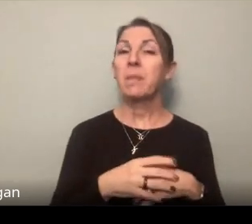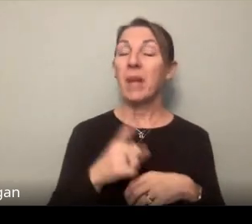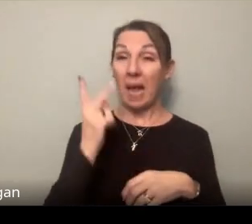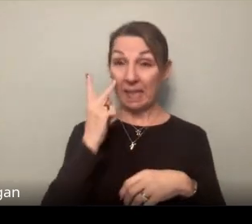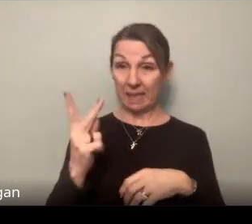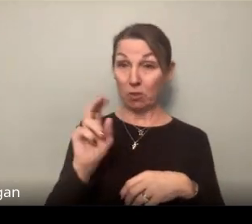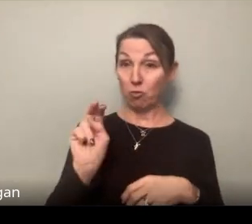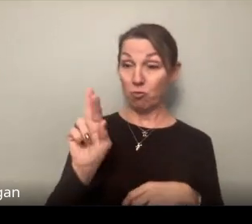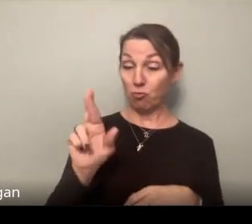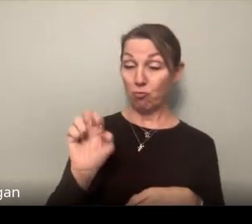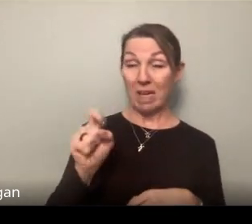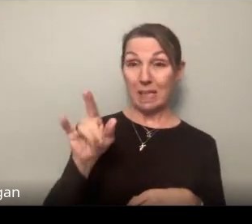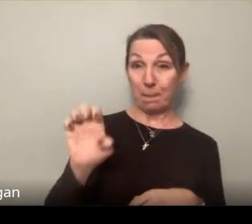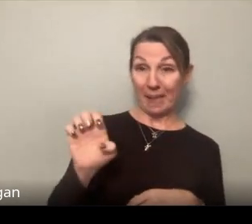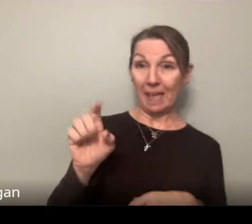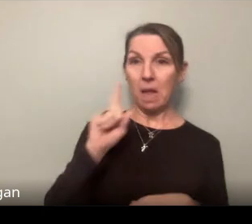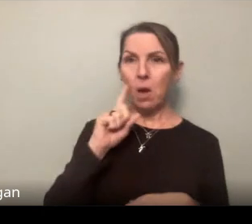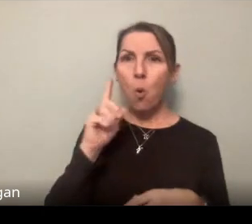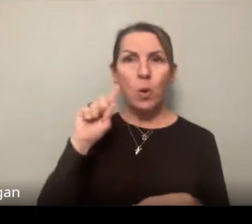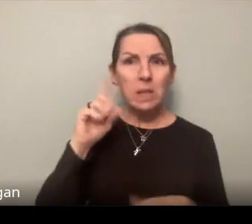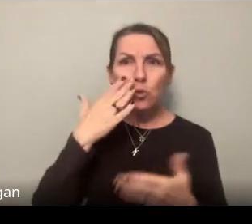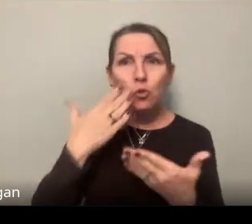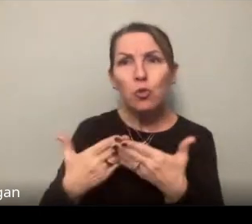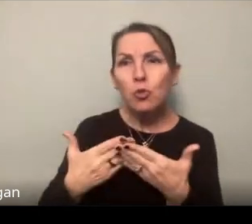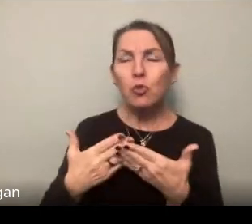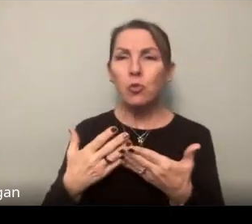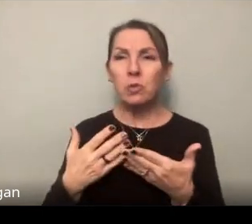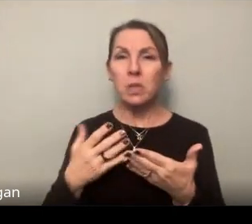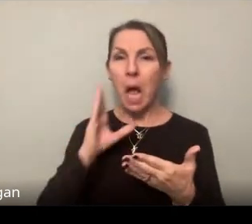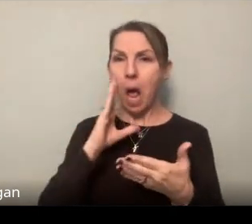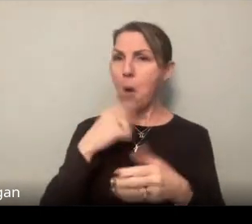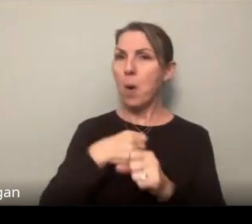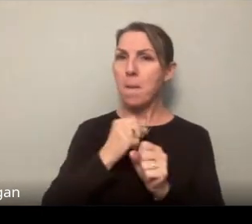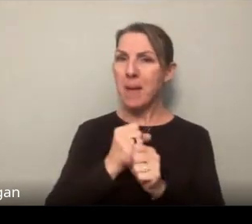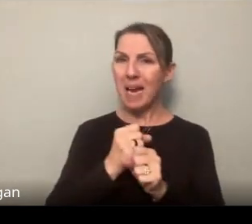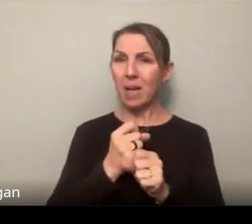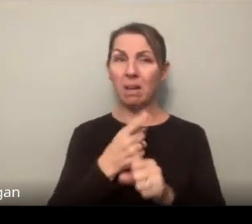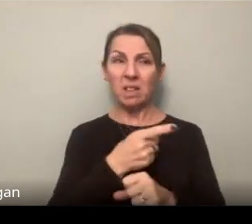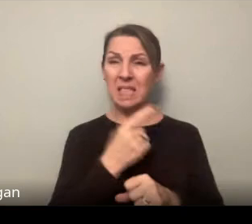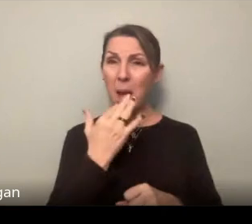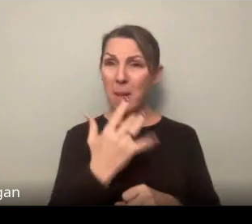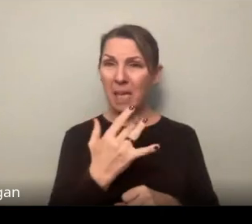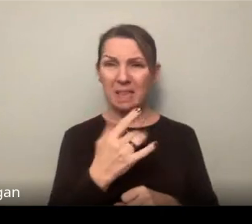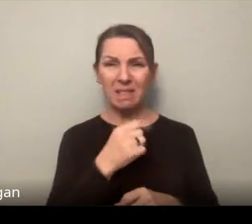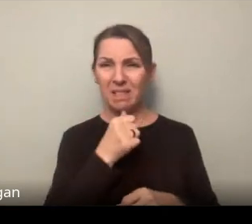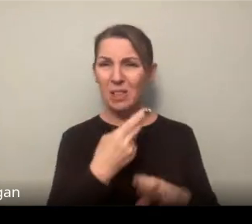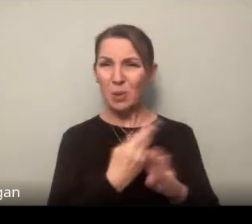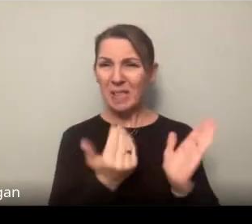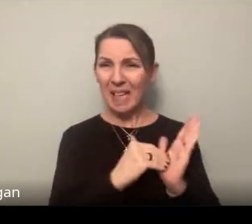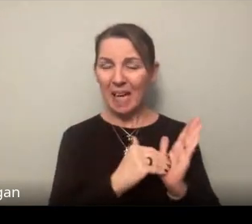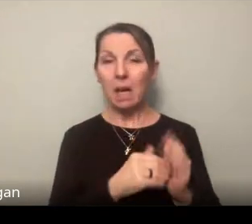a recipe and it sounds really great, and I think, I'm gonna have this spice and I will never use it again. Exactly. Like I keep on